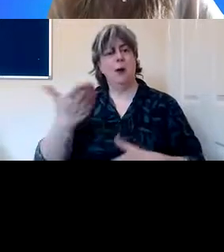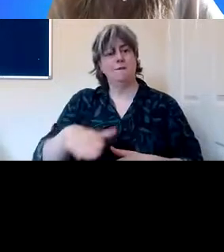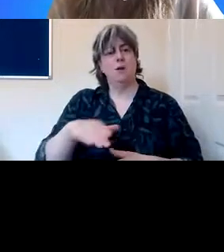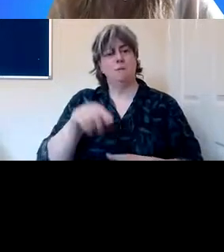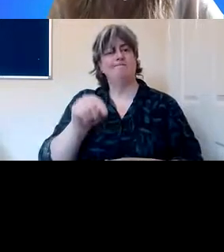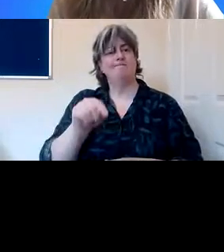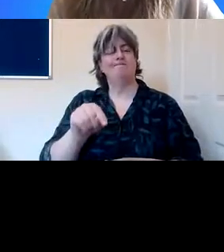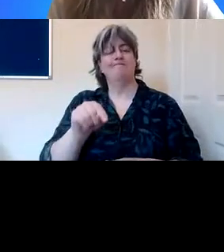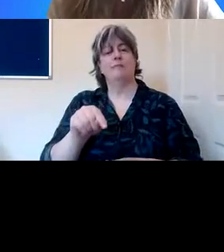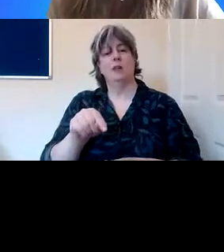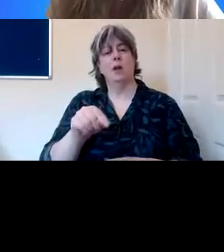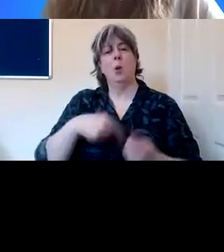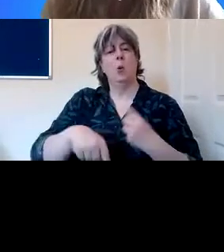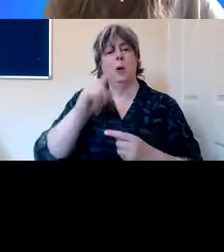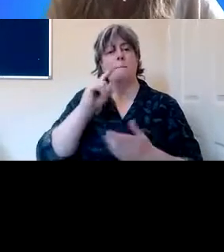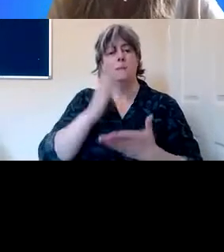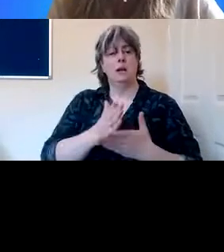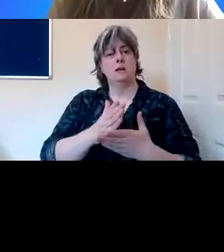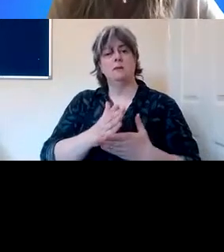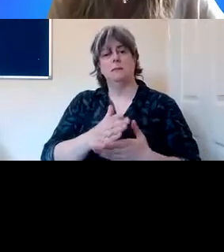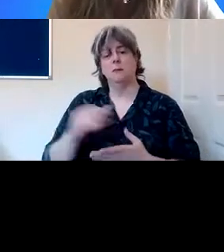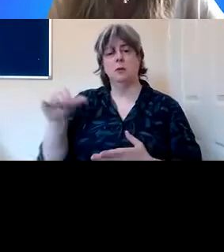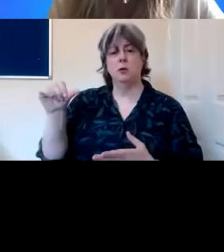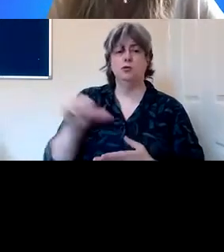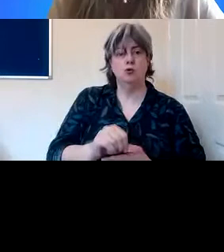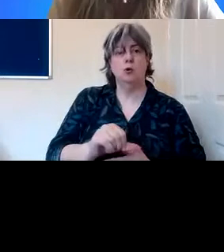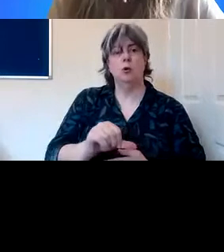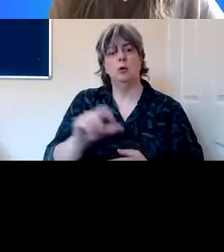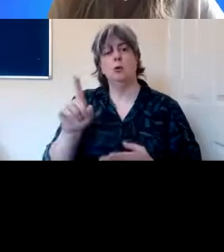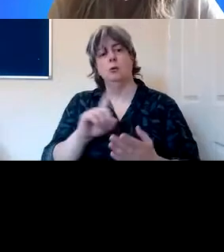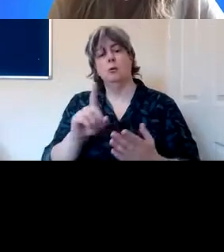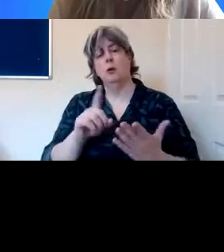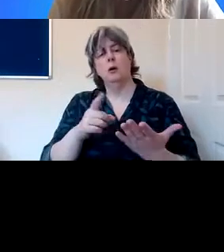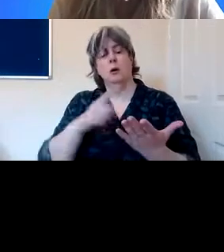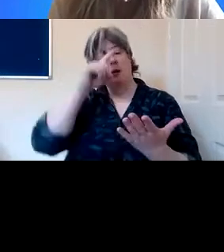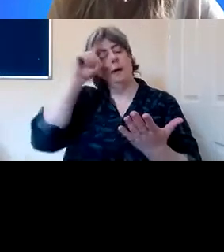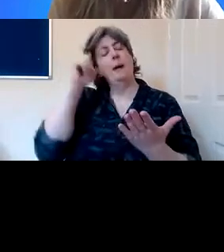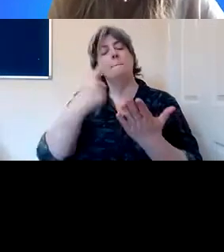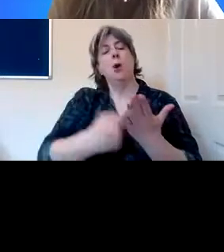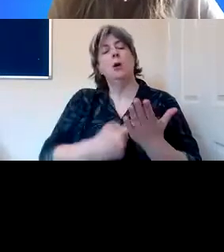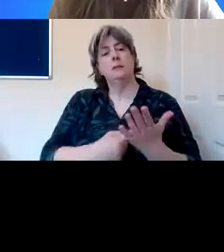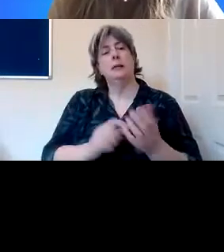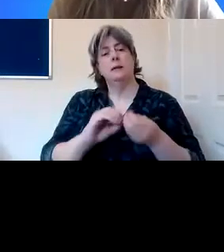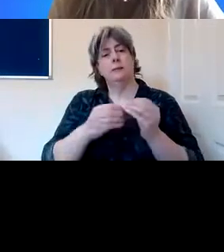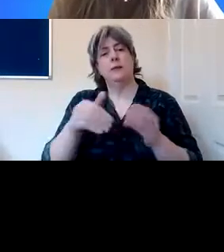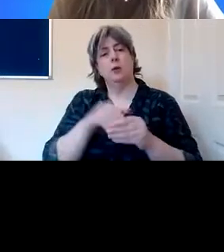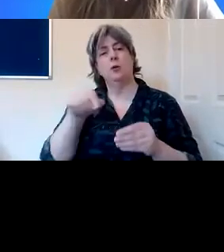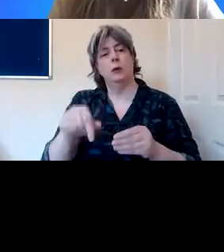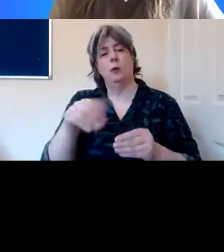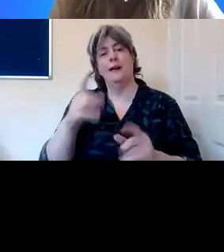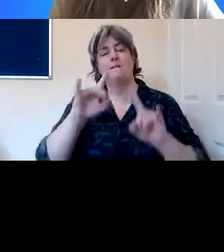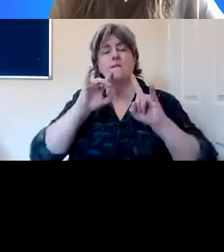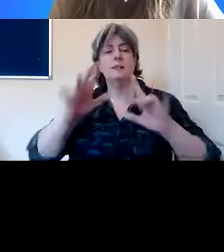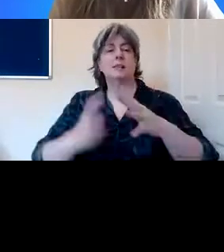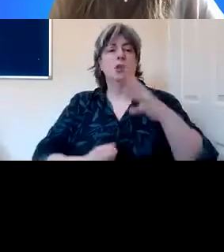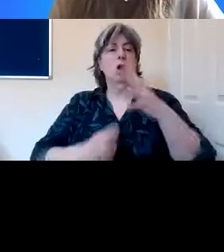we believe it should be at the forefront of policy making and investment. We've got a fantastic opportunity to make our